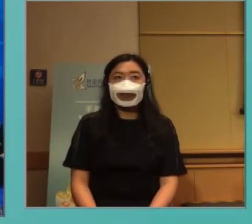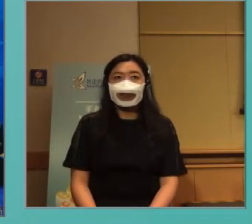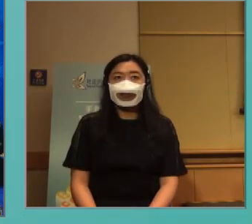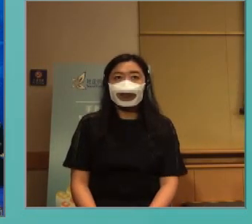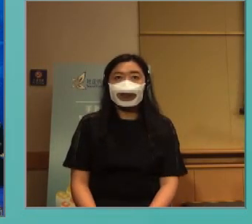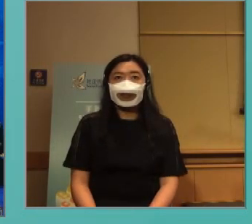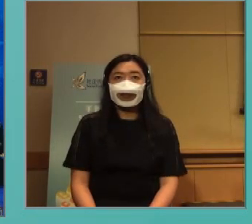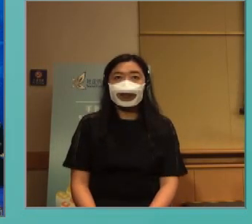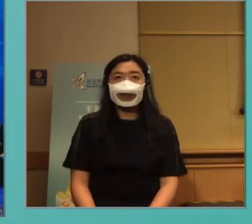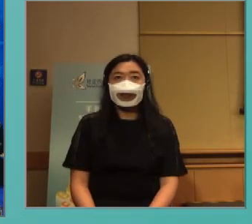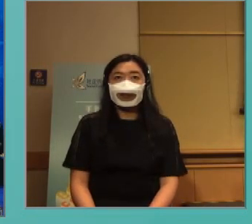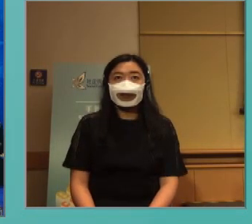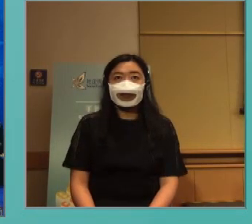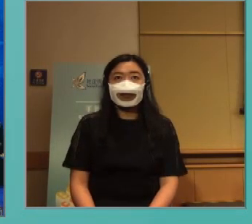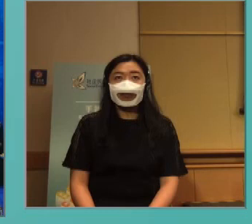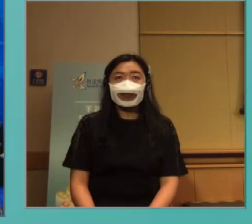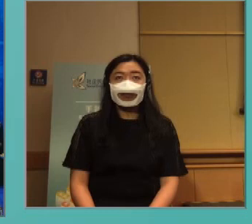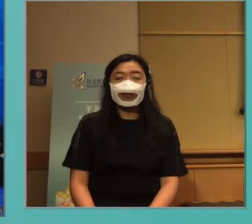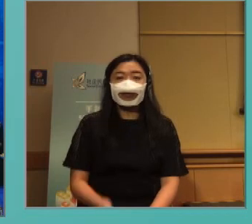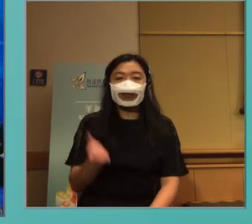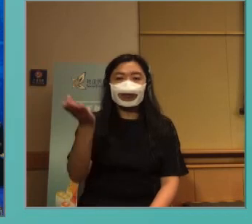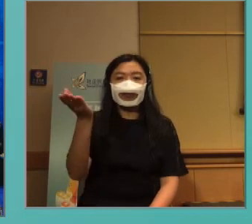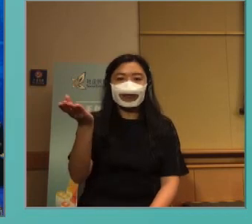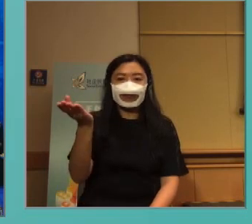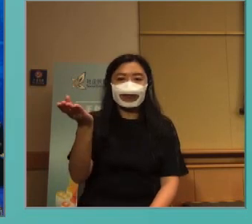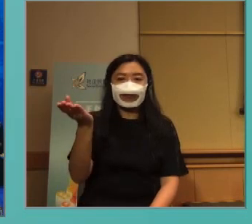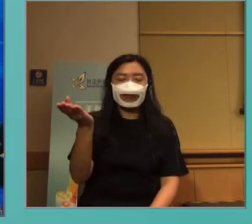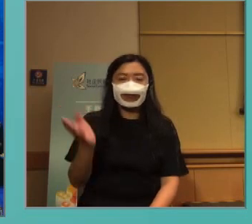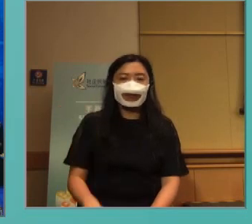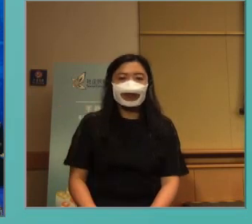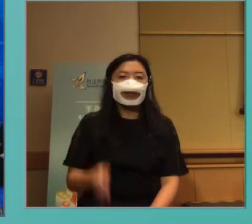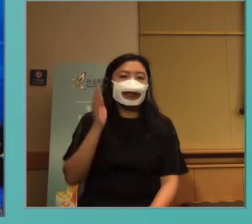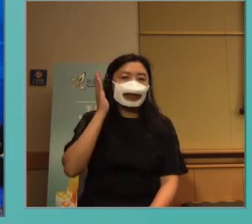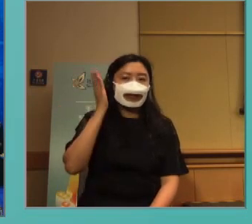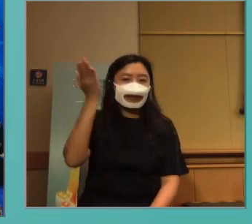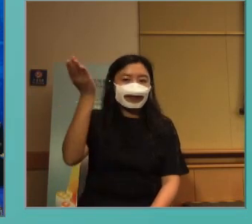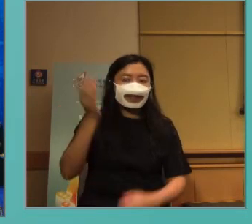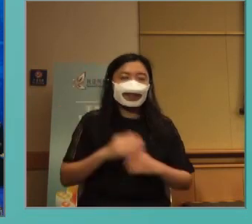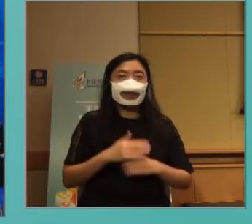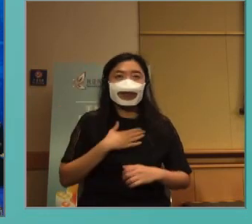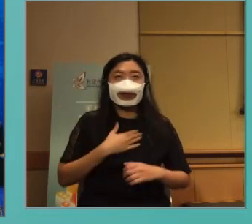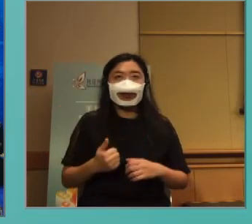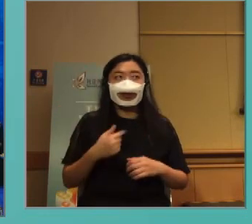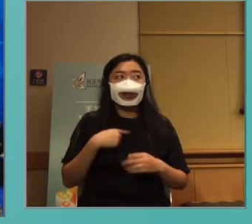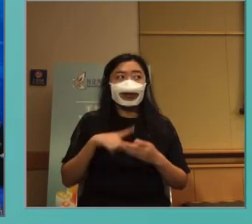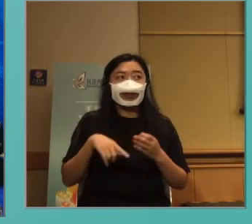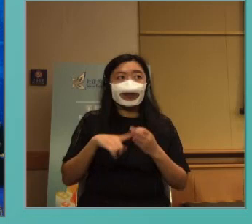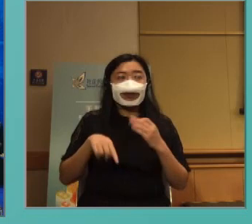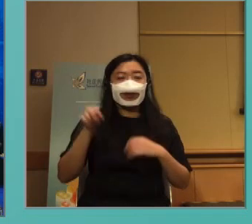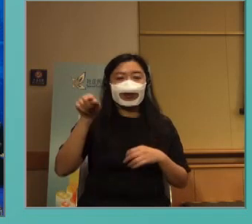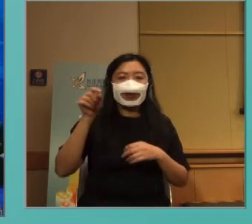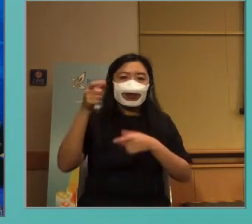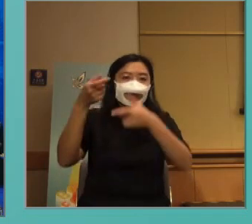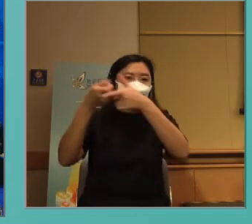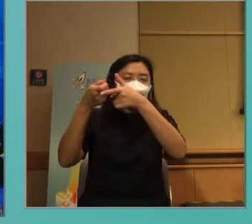Yes, there's one over there and one over there. Hi, I'm Noah, Noah Barry, which is a travel